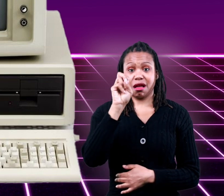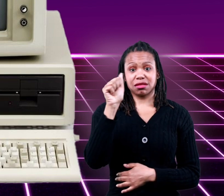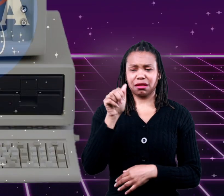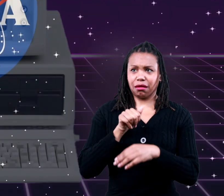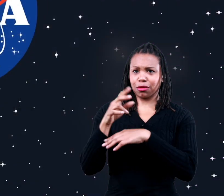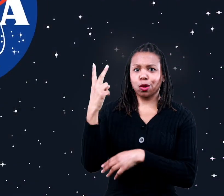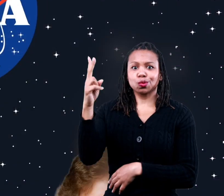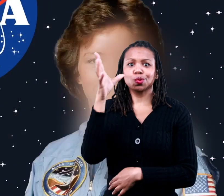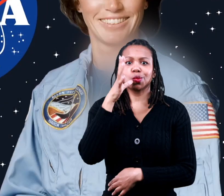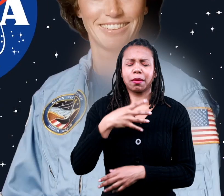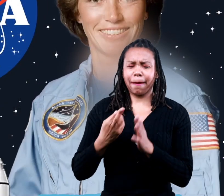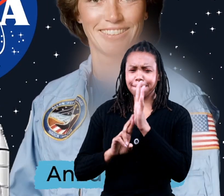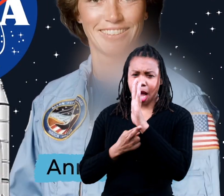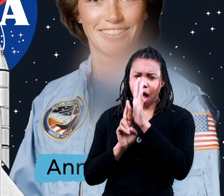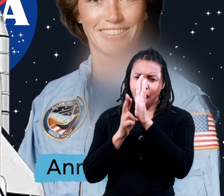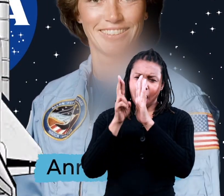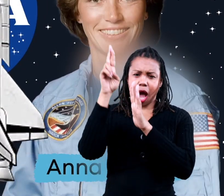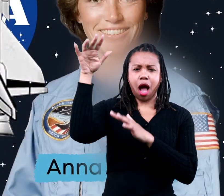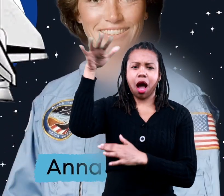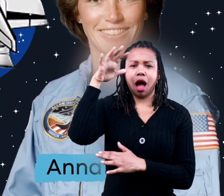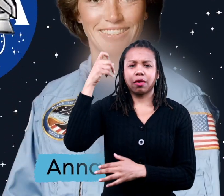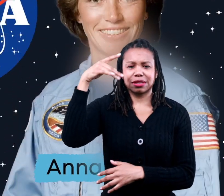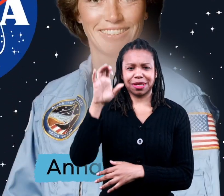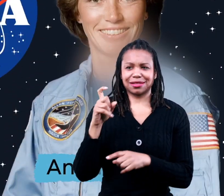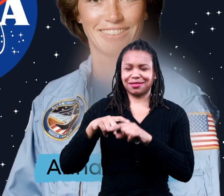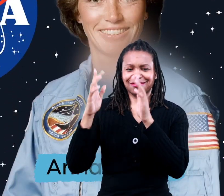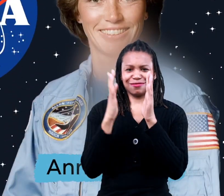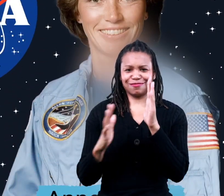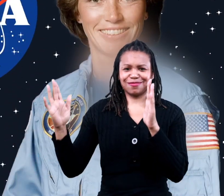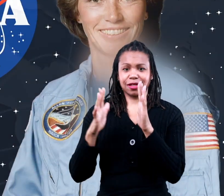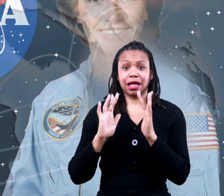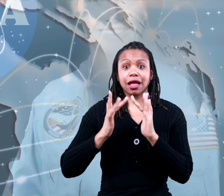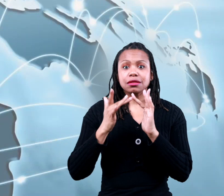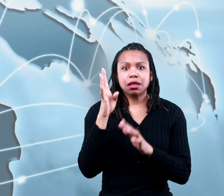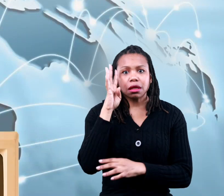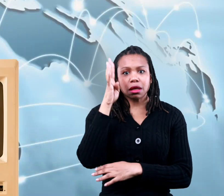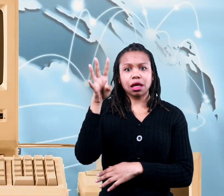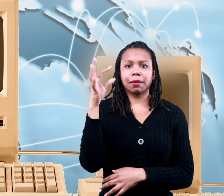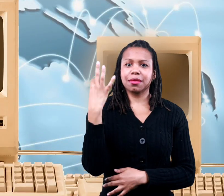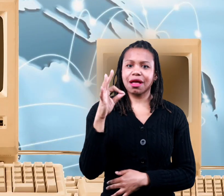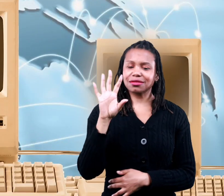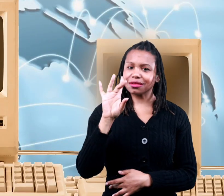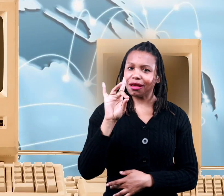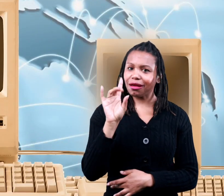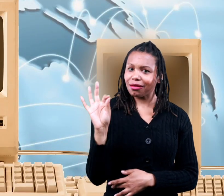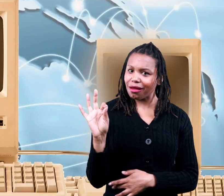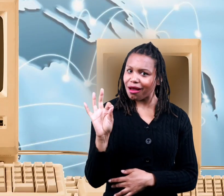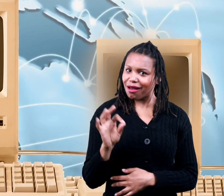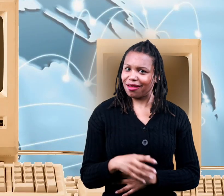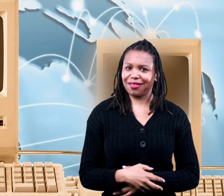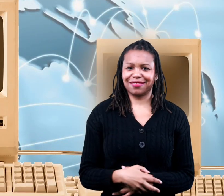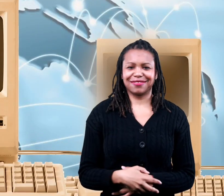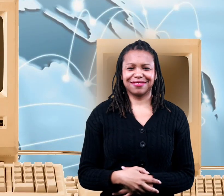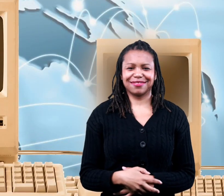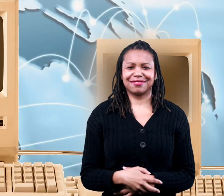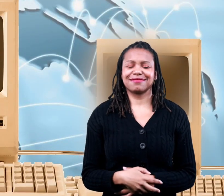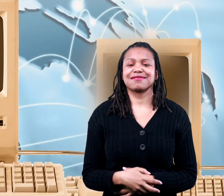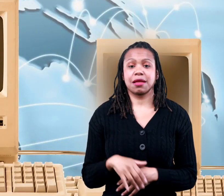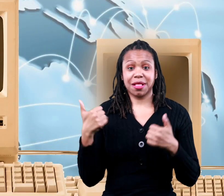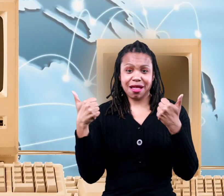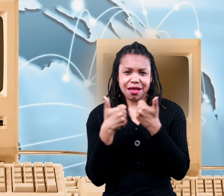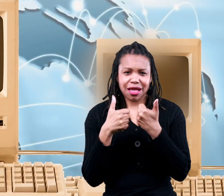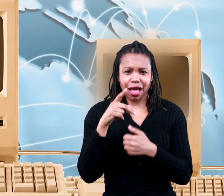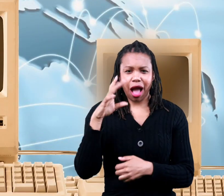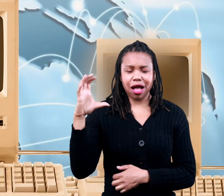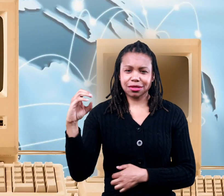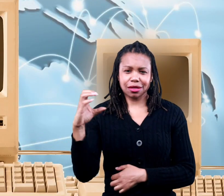IBM. NASA sent 2 women to space during this decade, and the internet was invented in